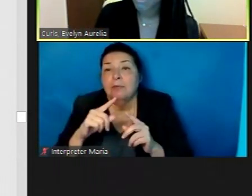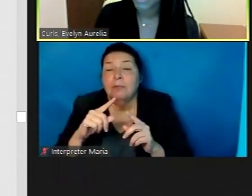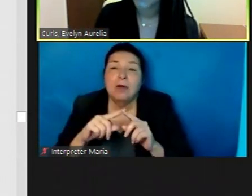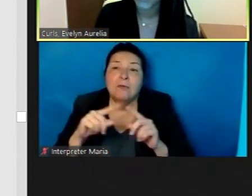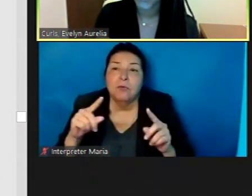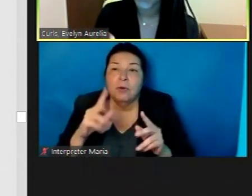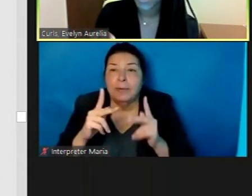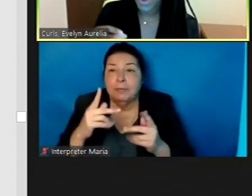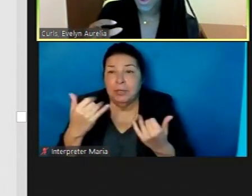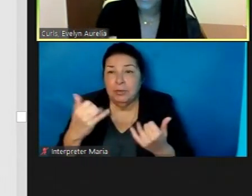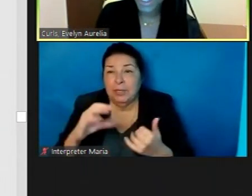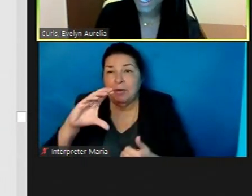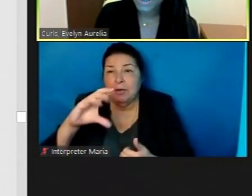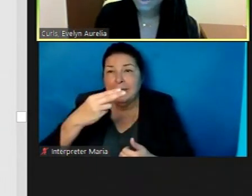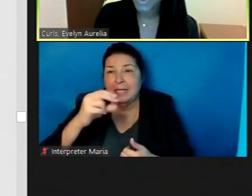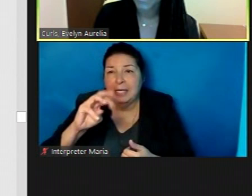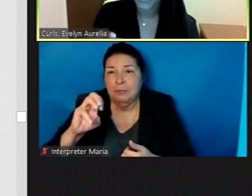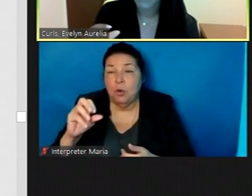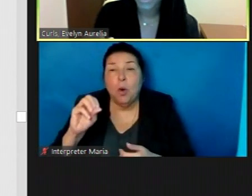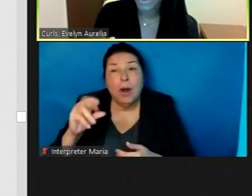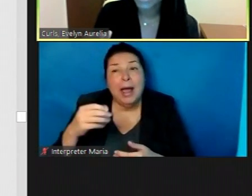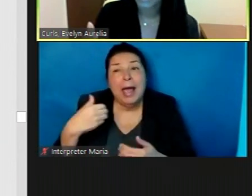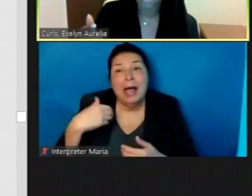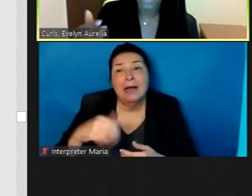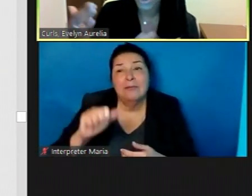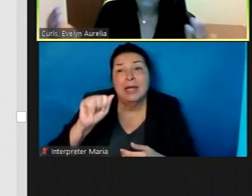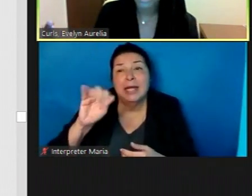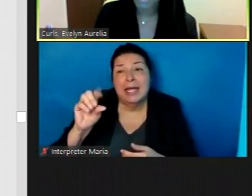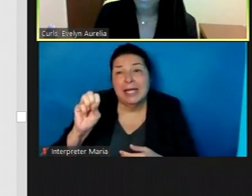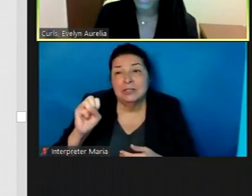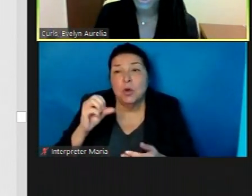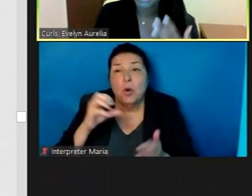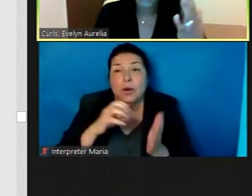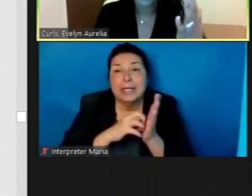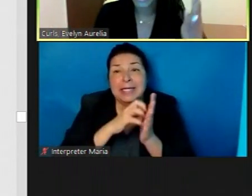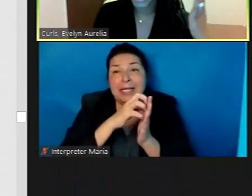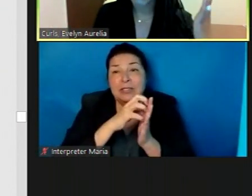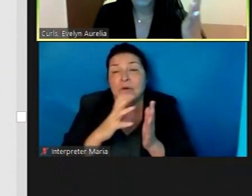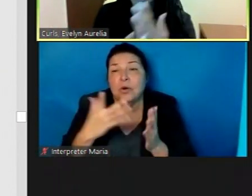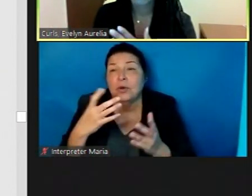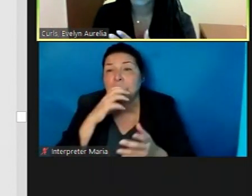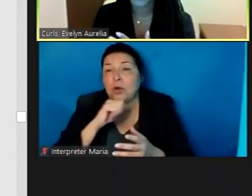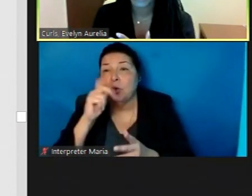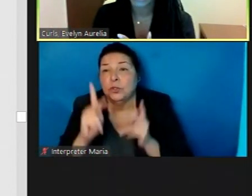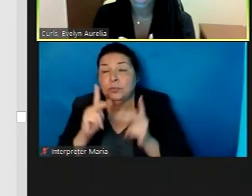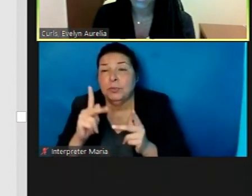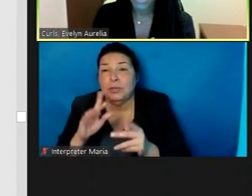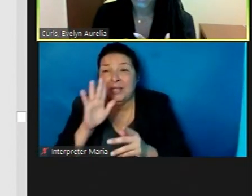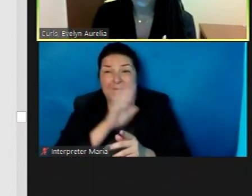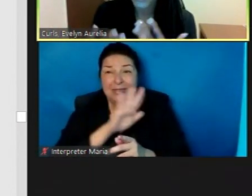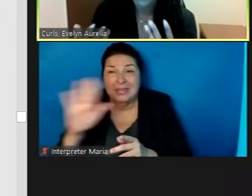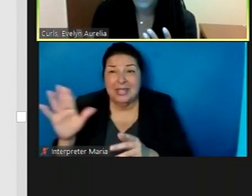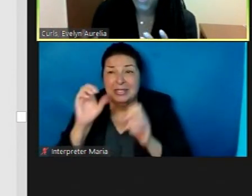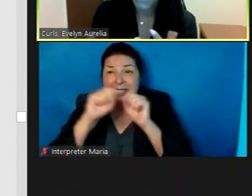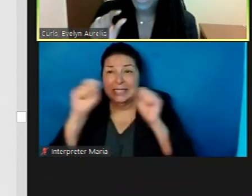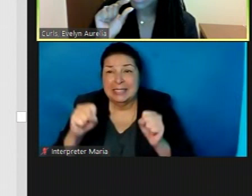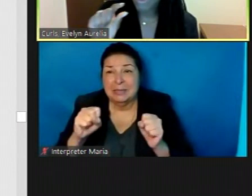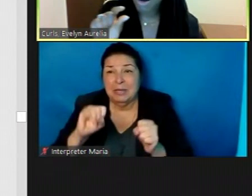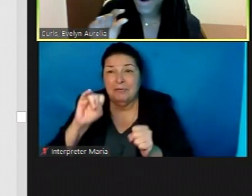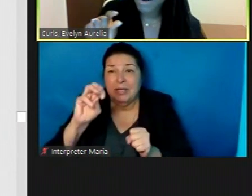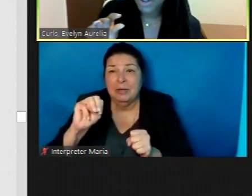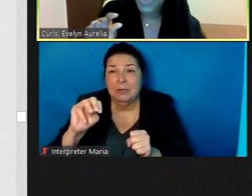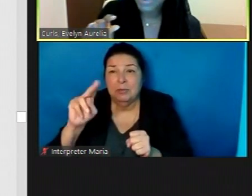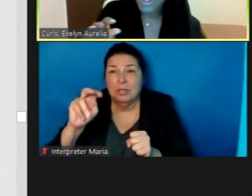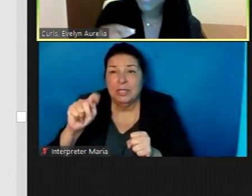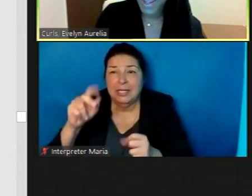chemo or people who have AIDS or people who have cancer or elderly population whose immune system is really low, we don't know if that